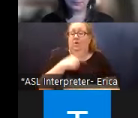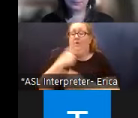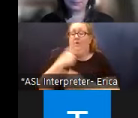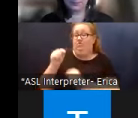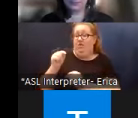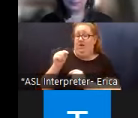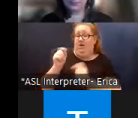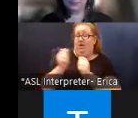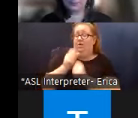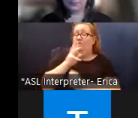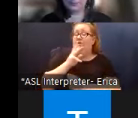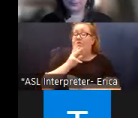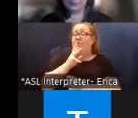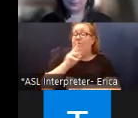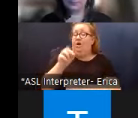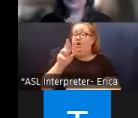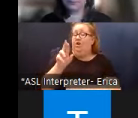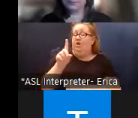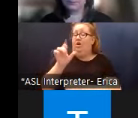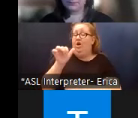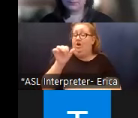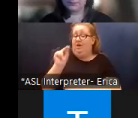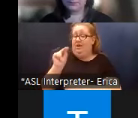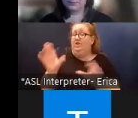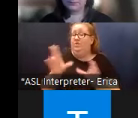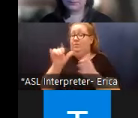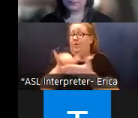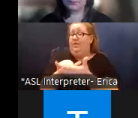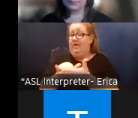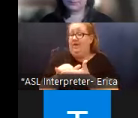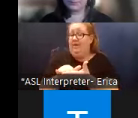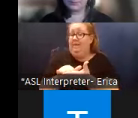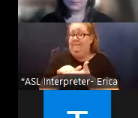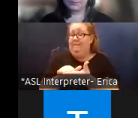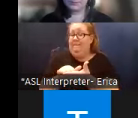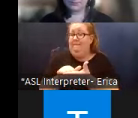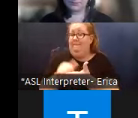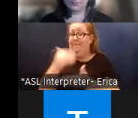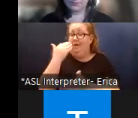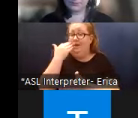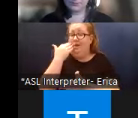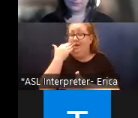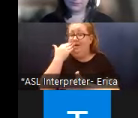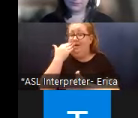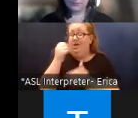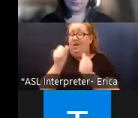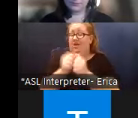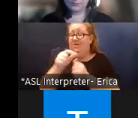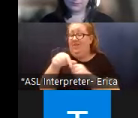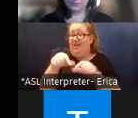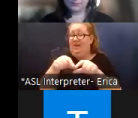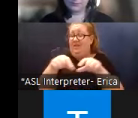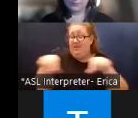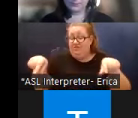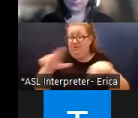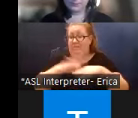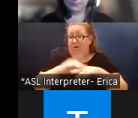with the water guardians to promote that, you know, let them know what that strip was along the